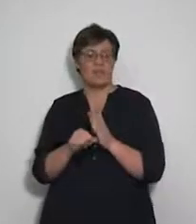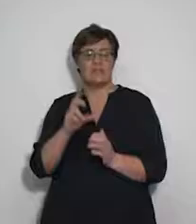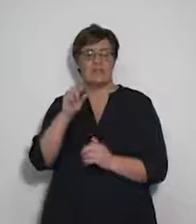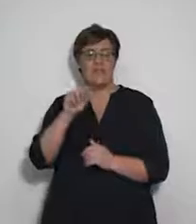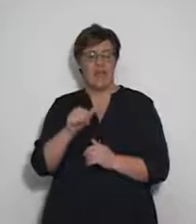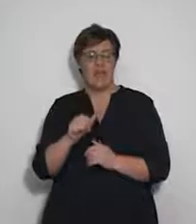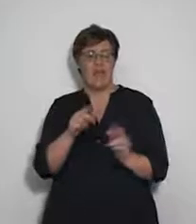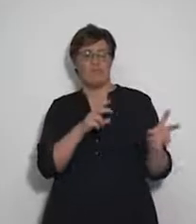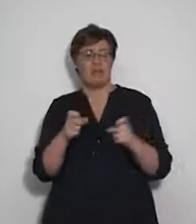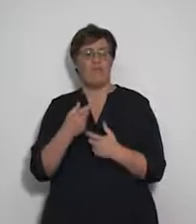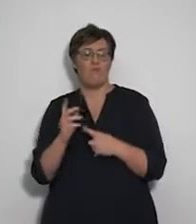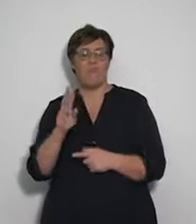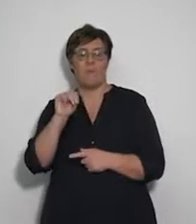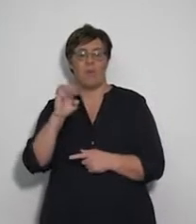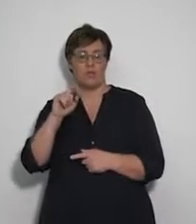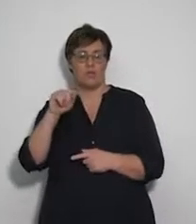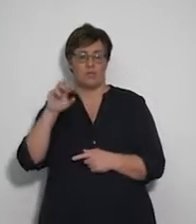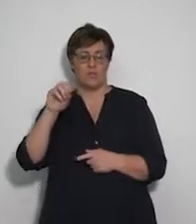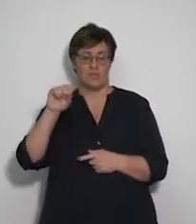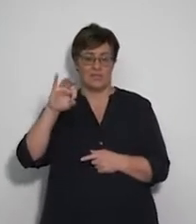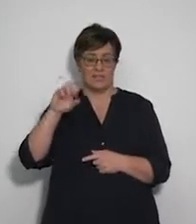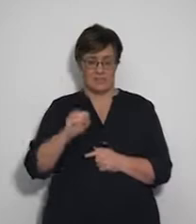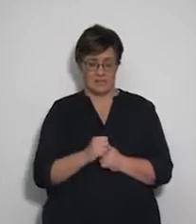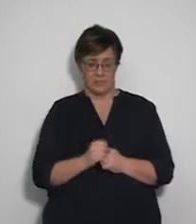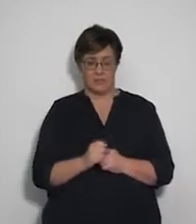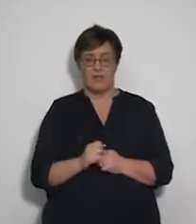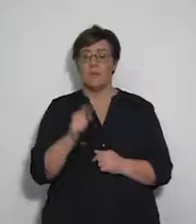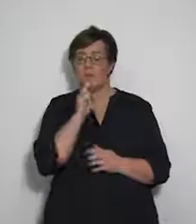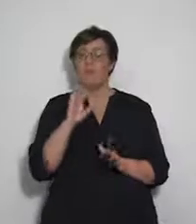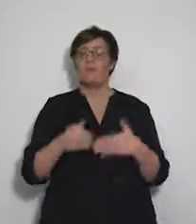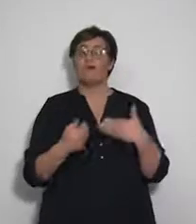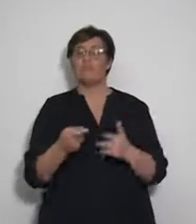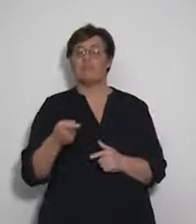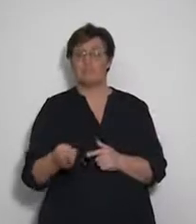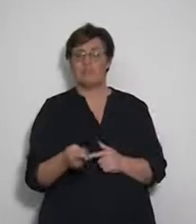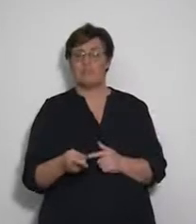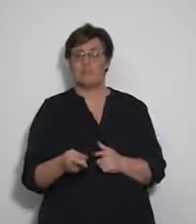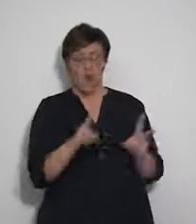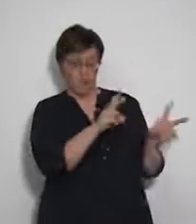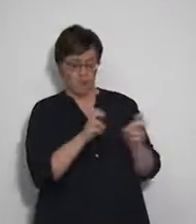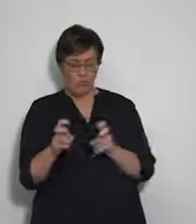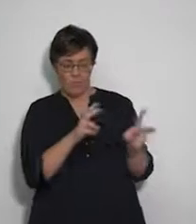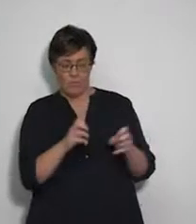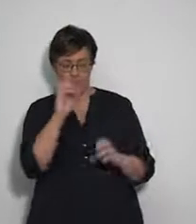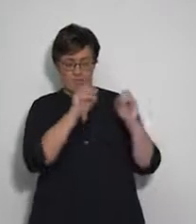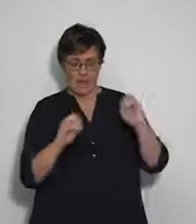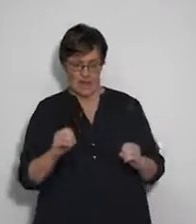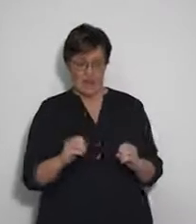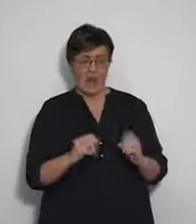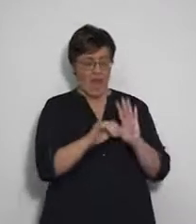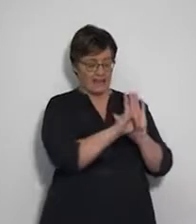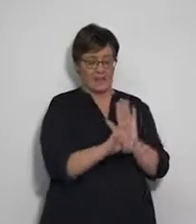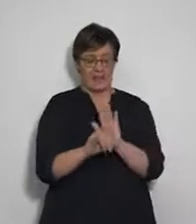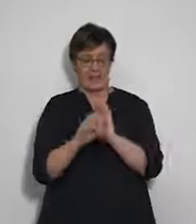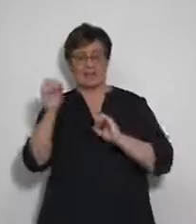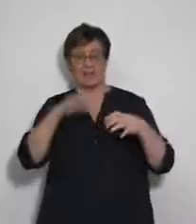DNA replication for mitosis. And guys, we know that mitosis was a process in which the cell copies and produces two